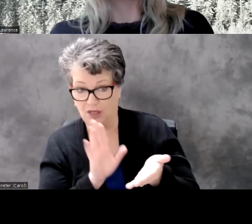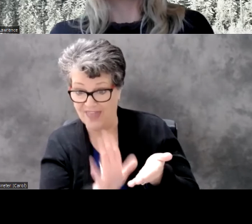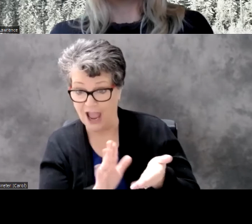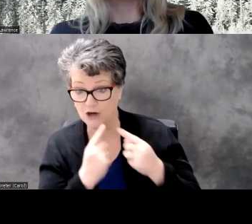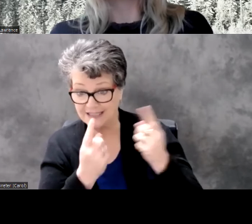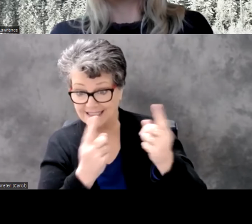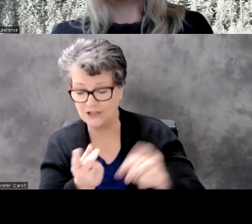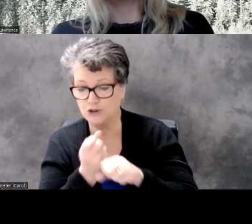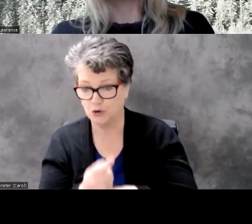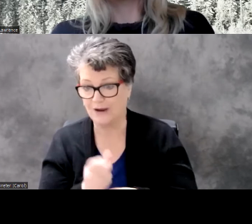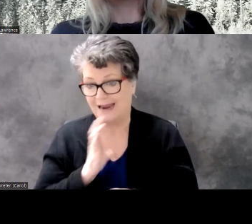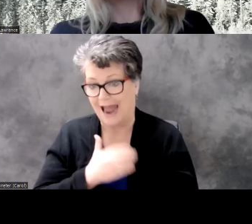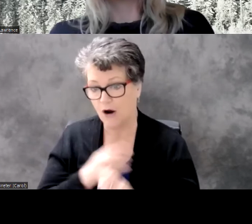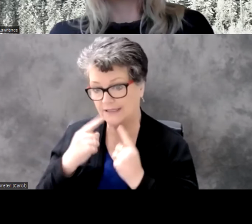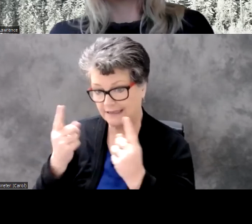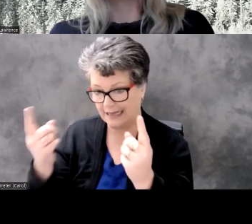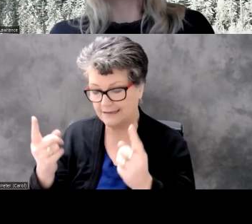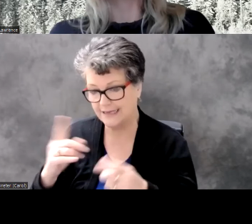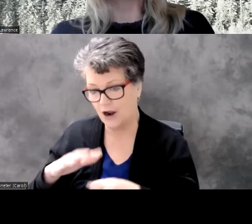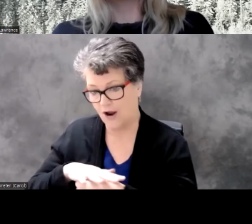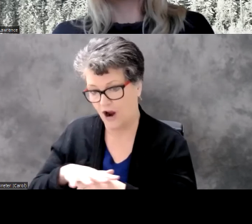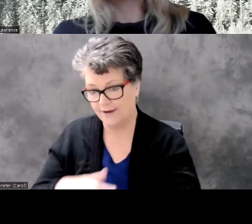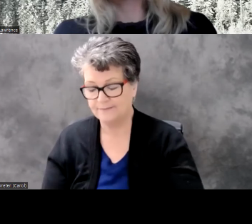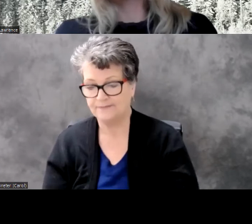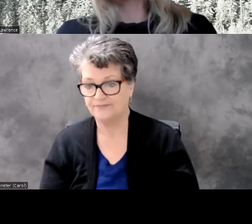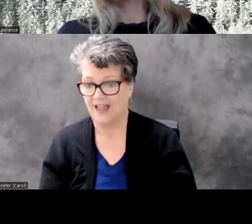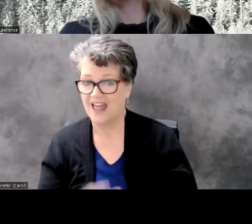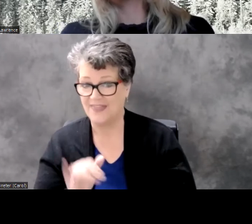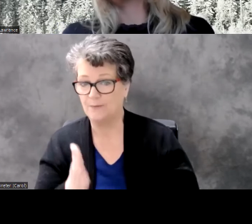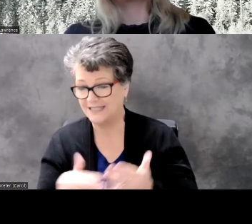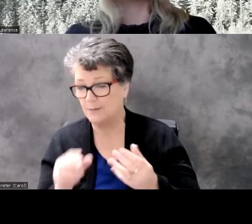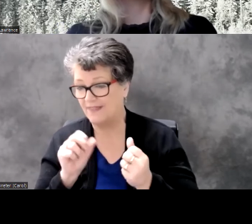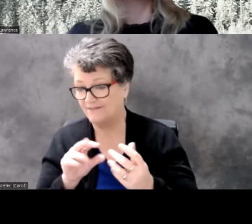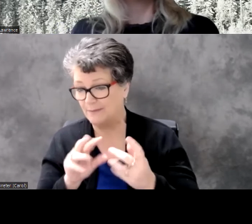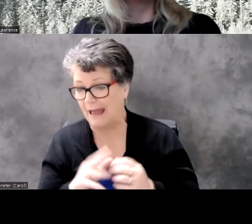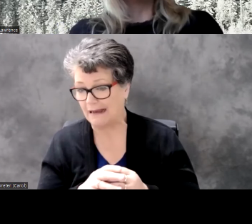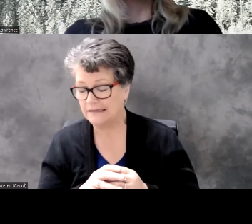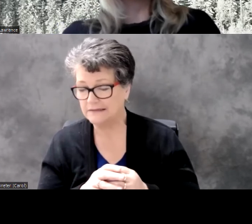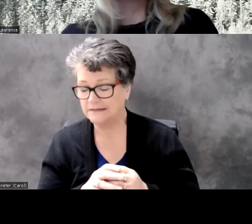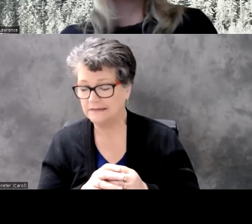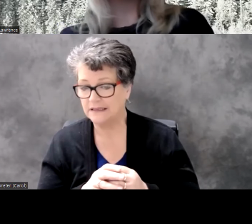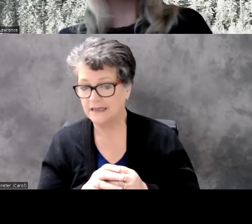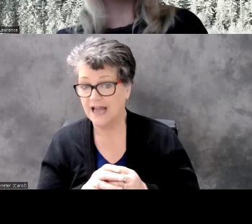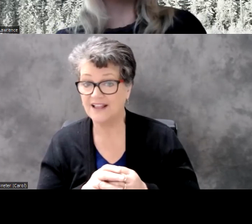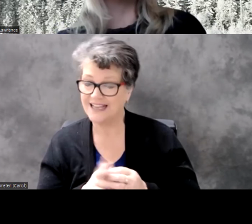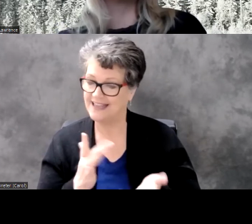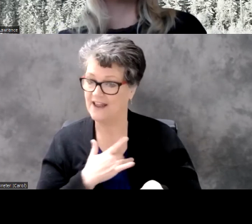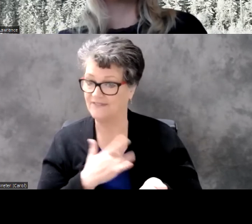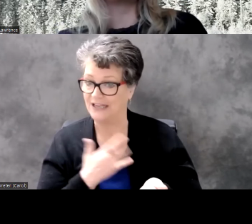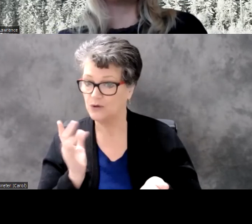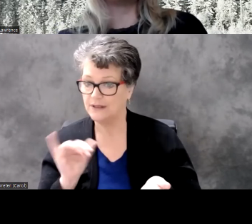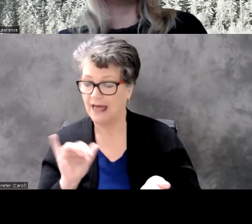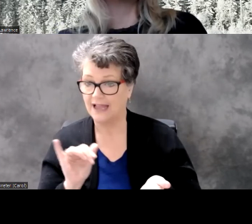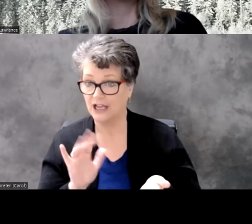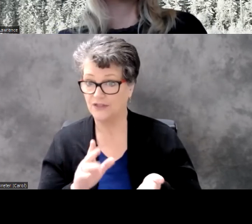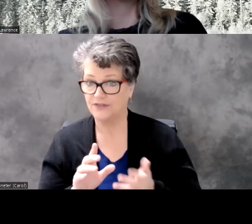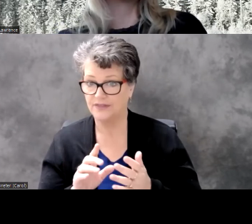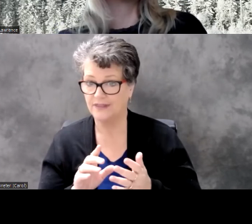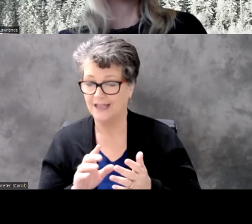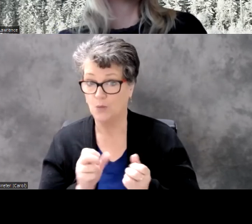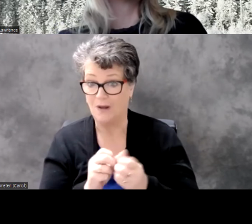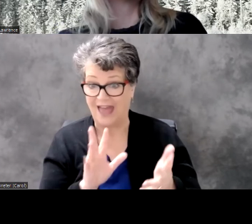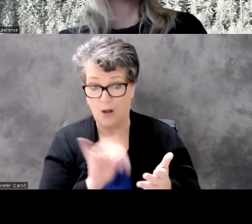create success in our catchment area. That would be some of the feedback that I would like, because then it feels that you're starting from